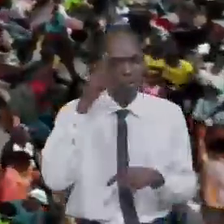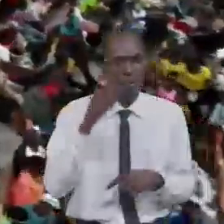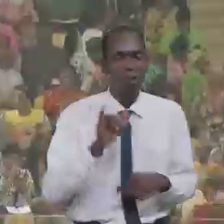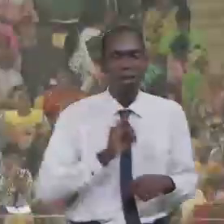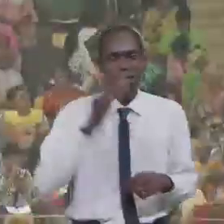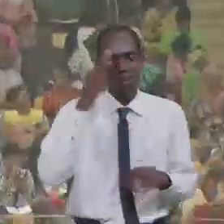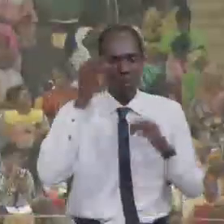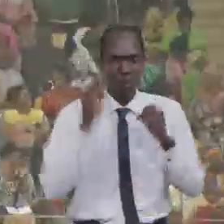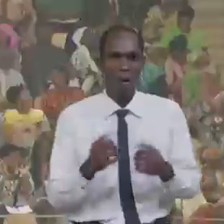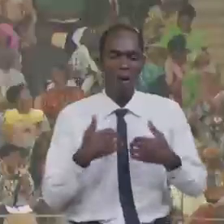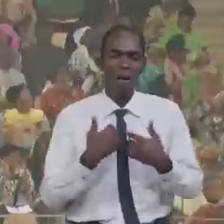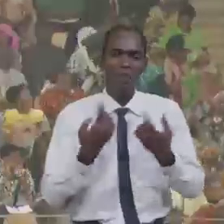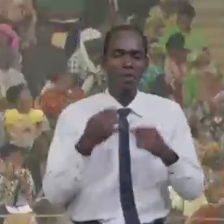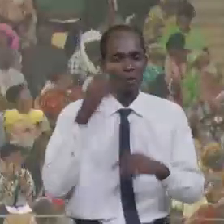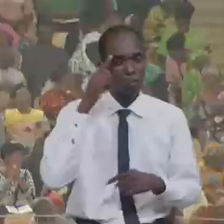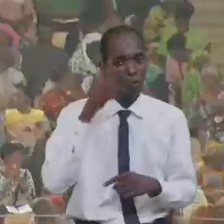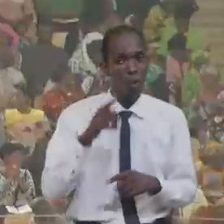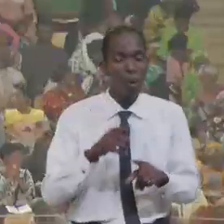has come for you. But